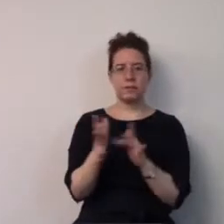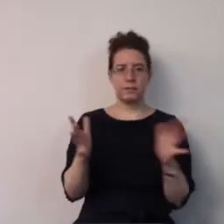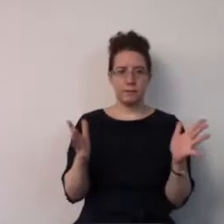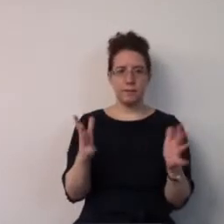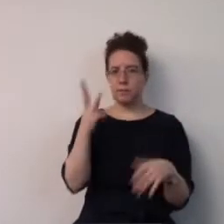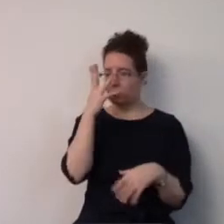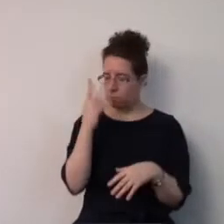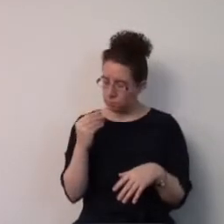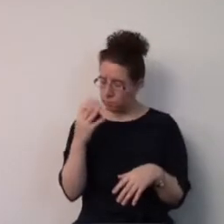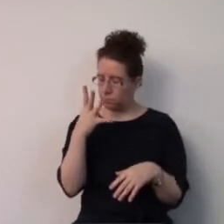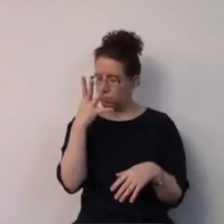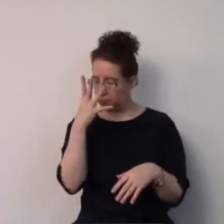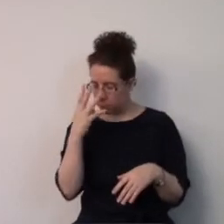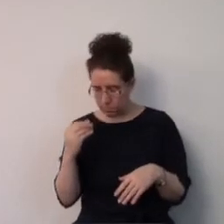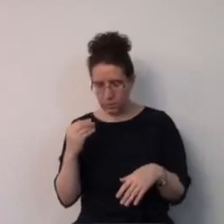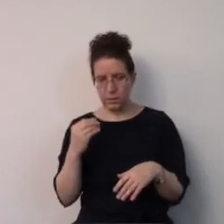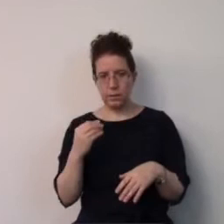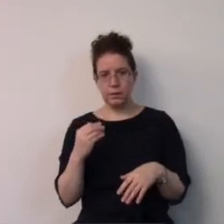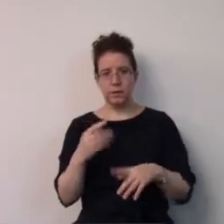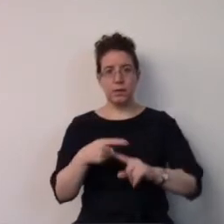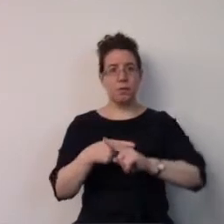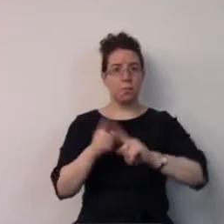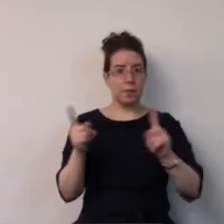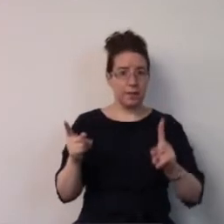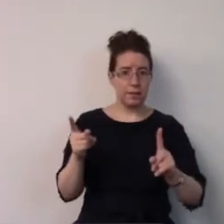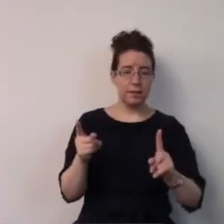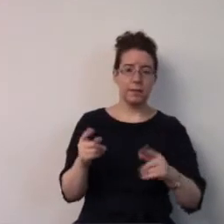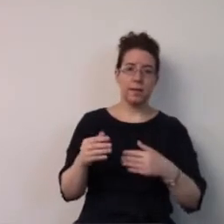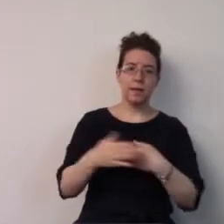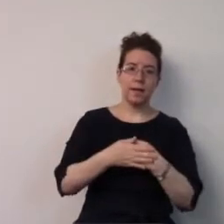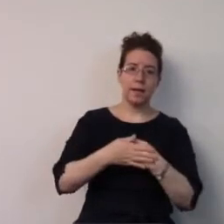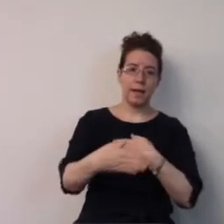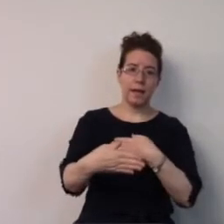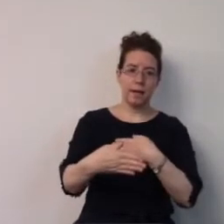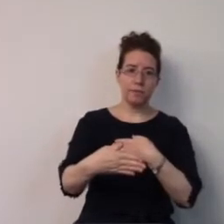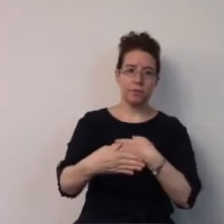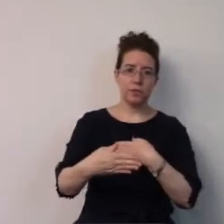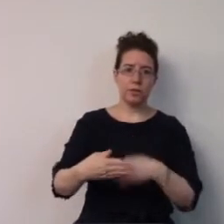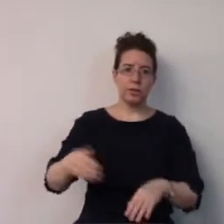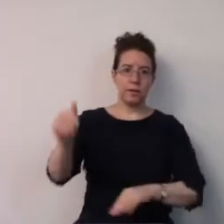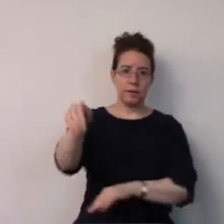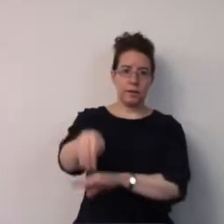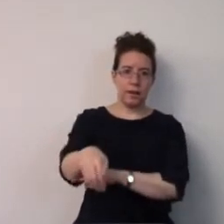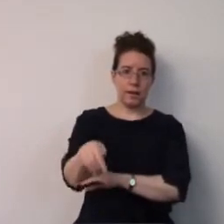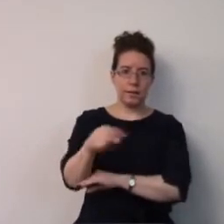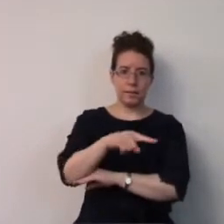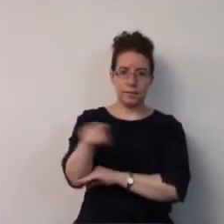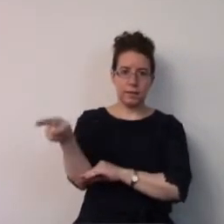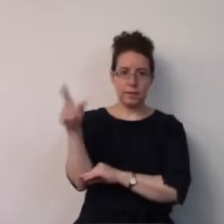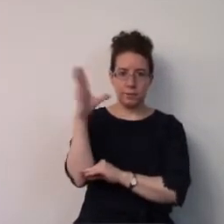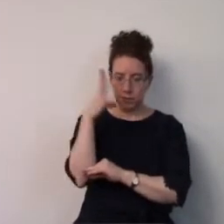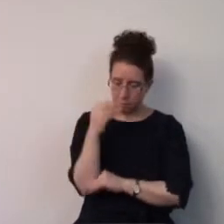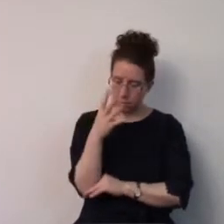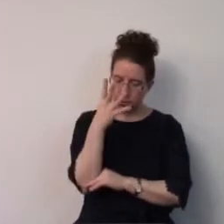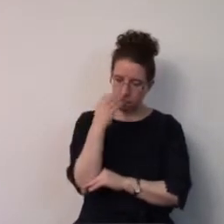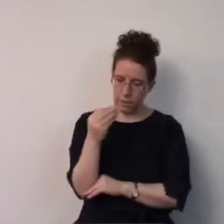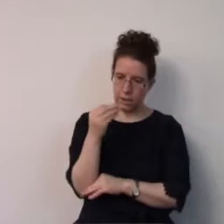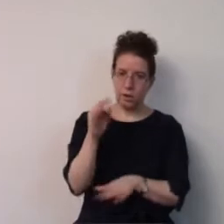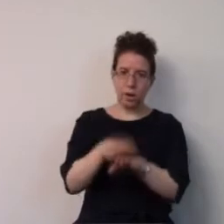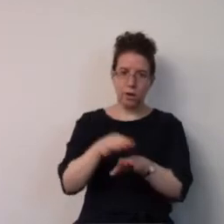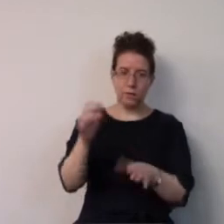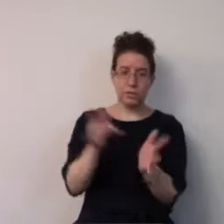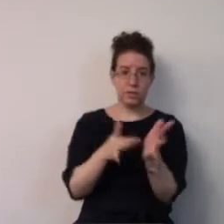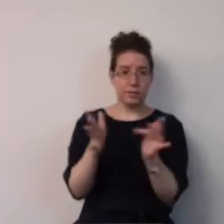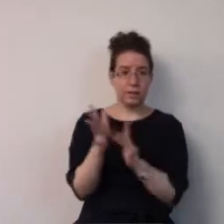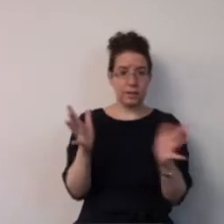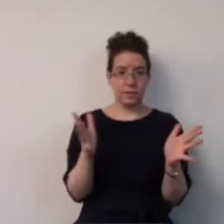let themselves fall asleep. Right. I would have done whatever I could. I would have taken 5 5-hour energy. I've never had one of those,